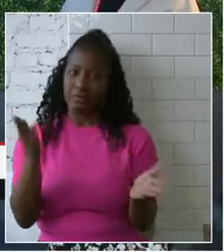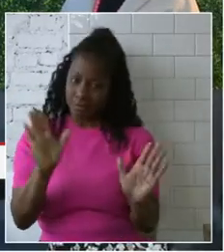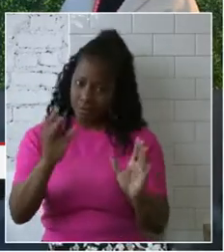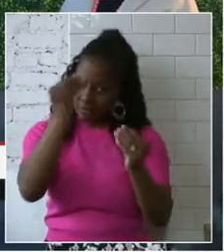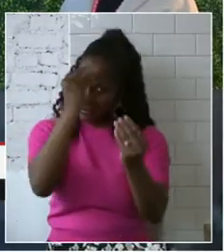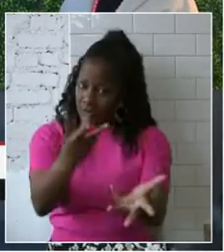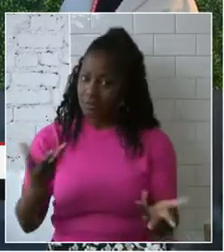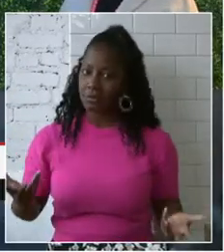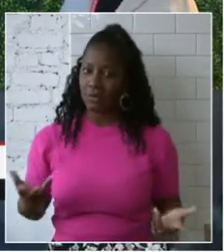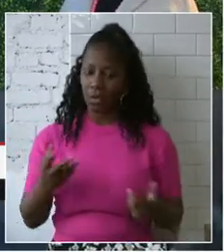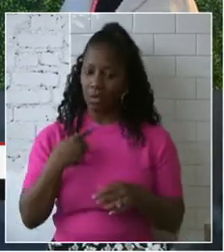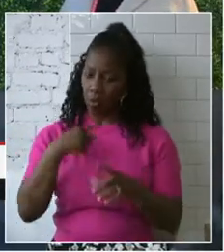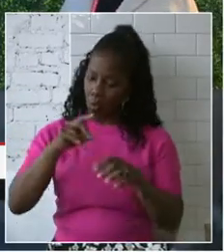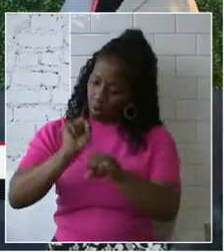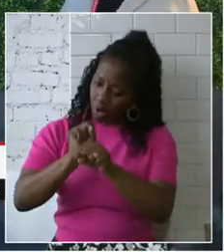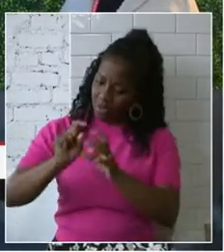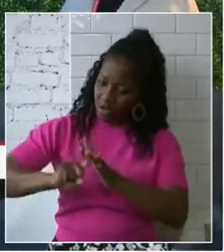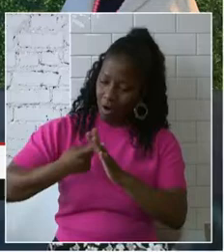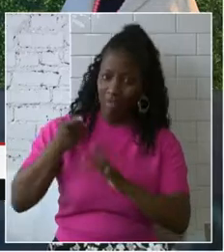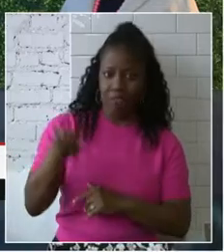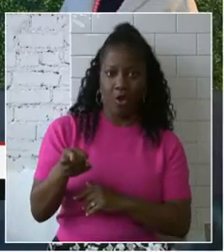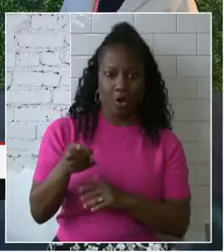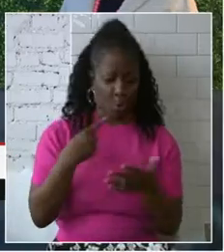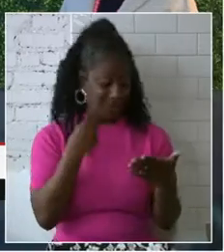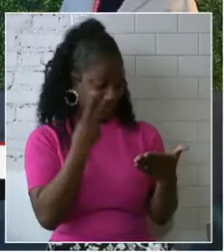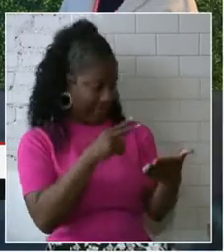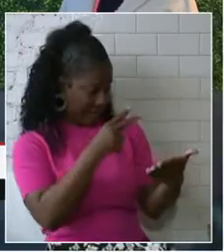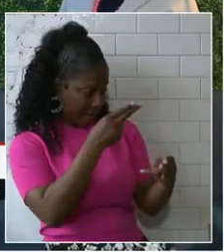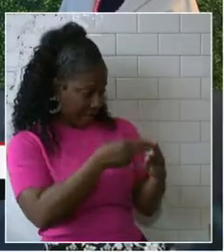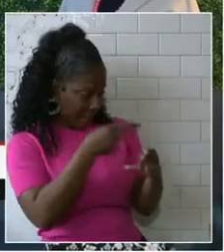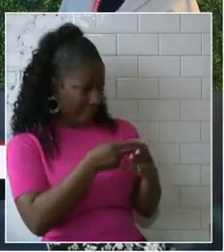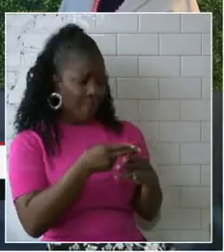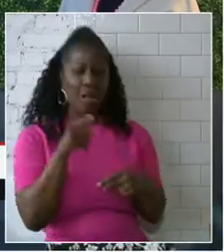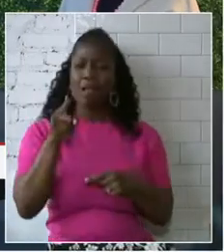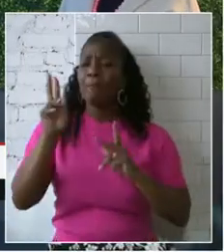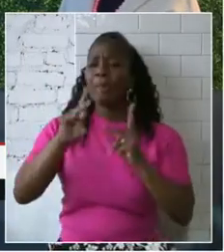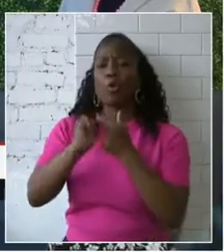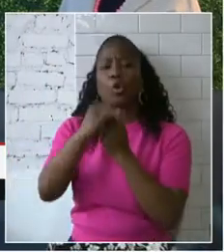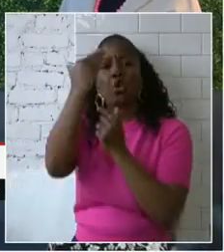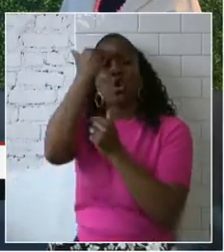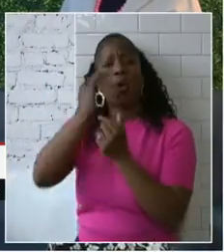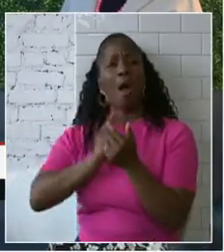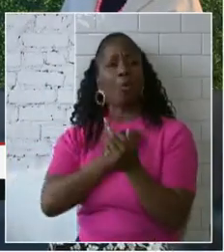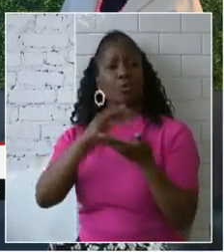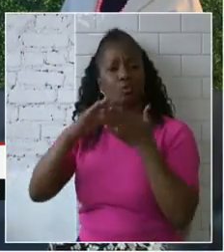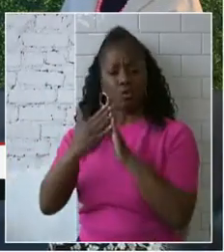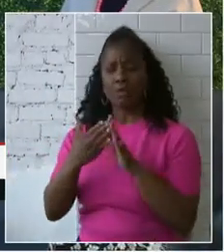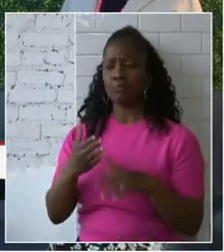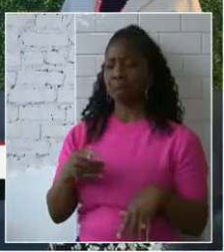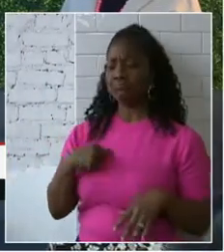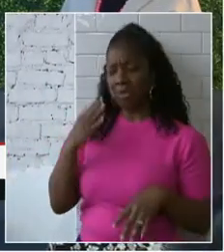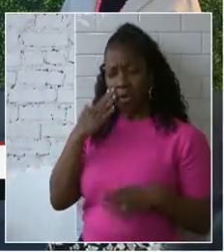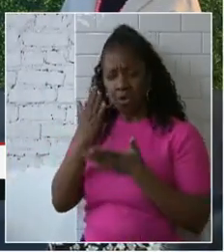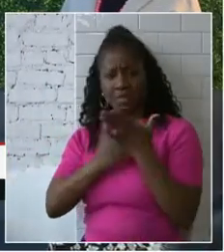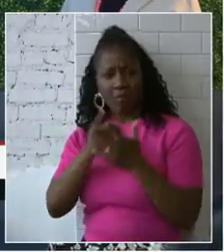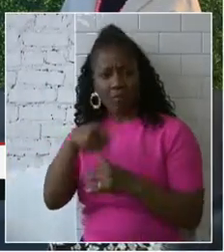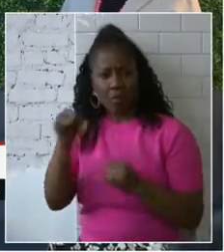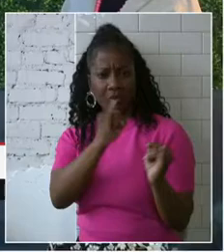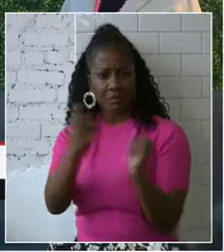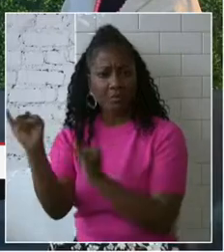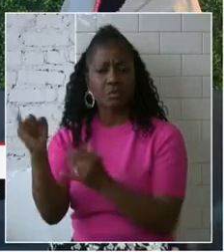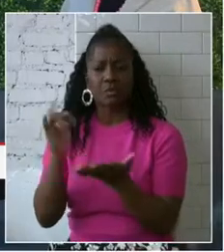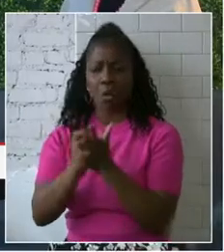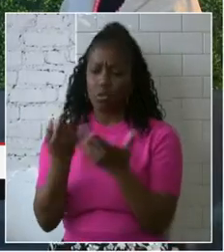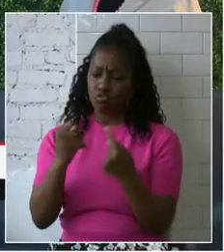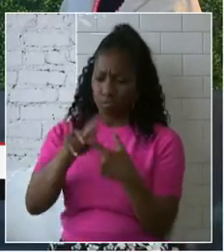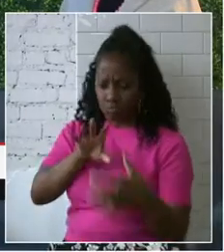really takes place, and where the people who are in our communities, who know our communities best, and who know some of the individuals who we are trying to